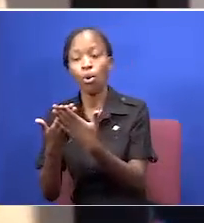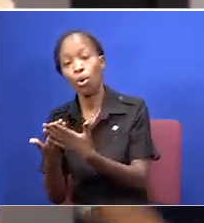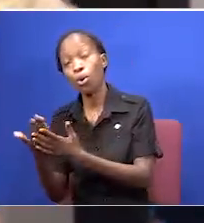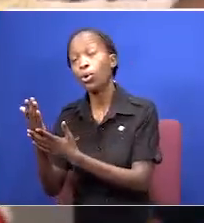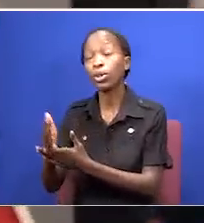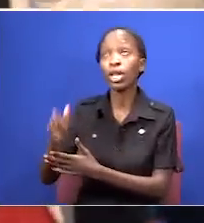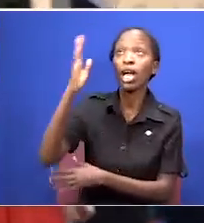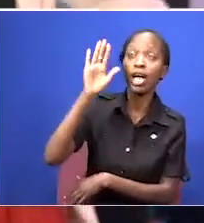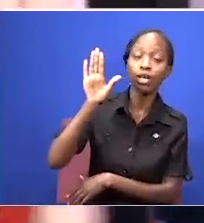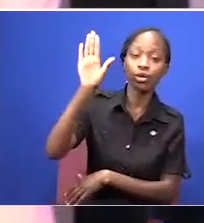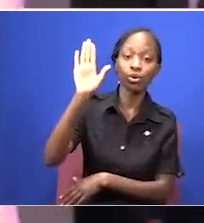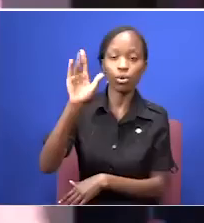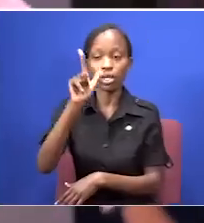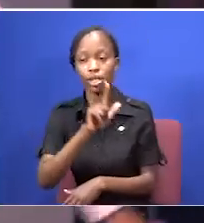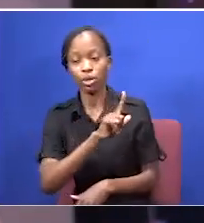foreign